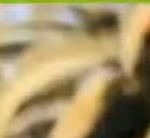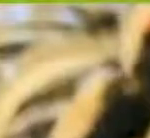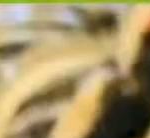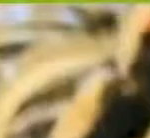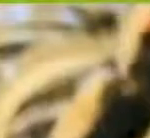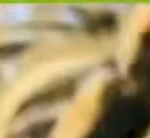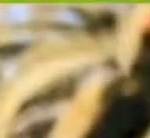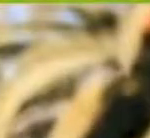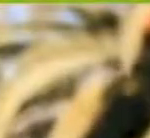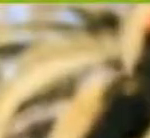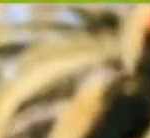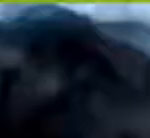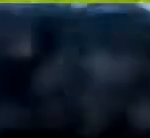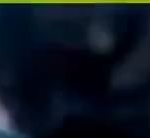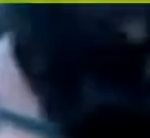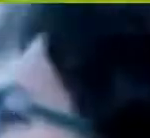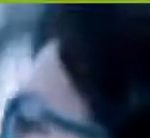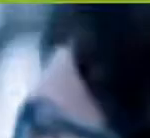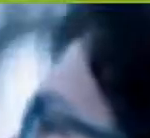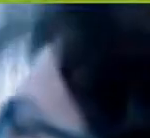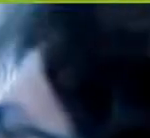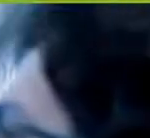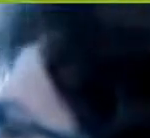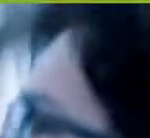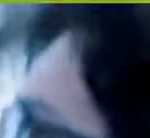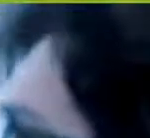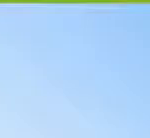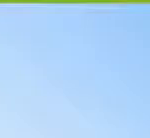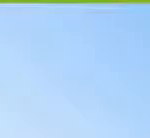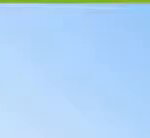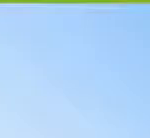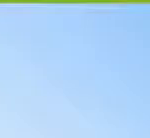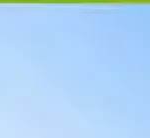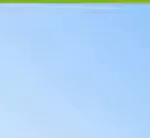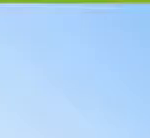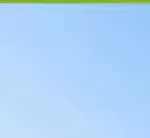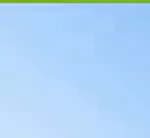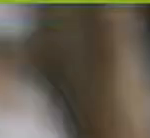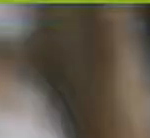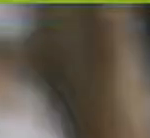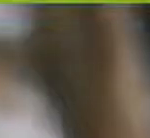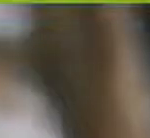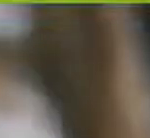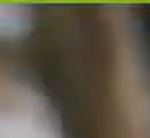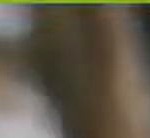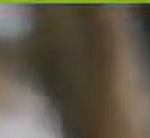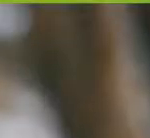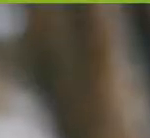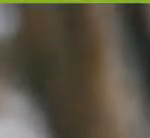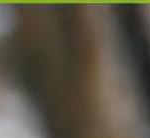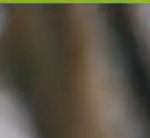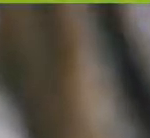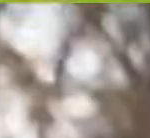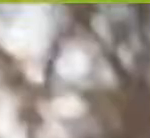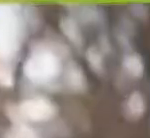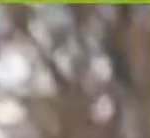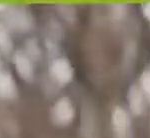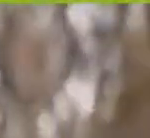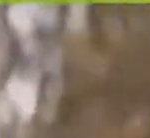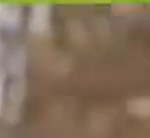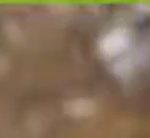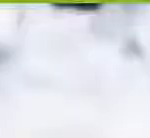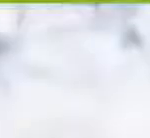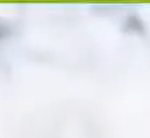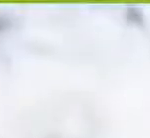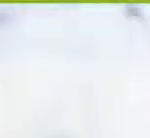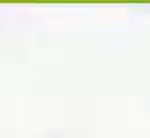began to realize that I wasn't really alone. Everyone's different, and that's what makes us beautiful. You don't have to walk alone. Take that